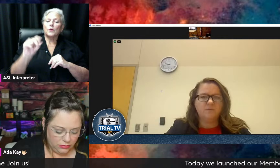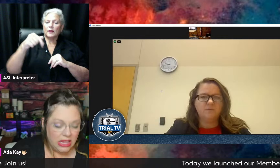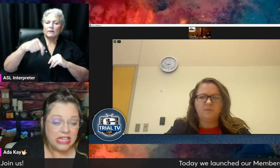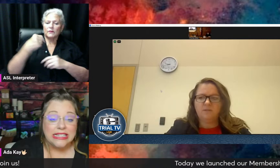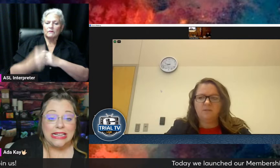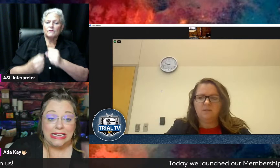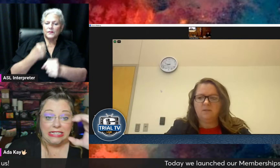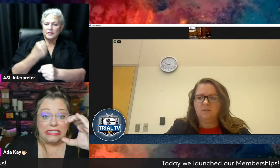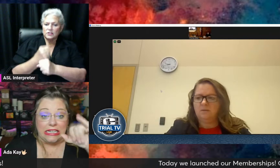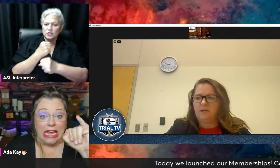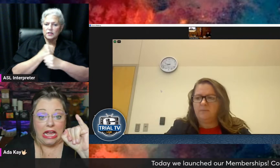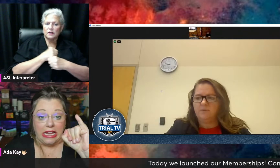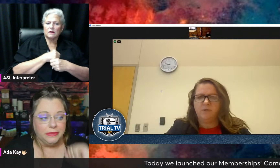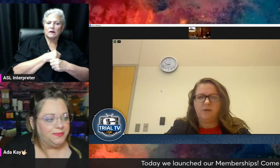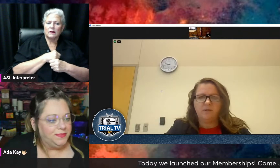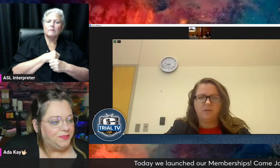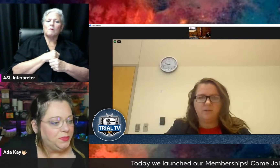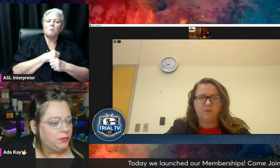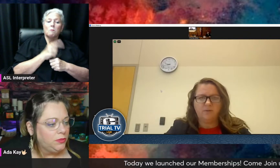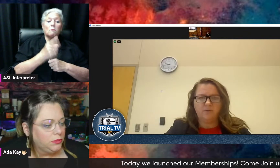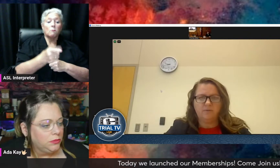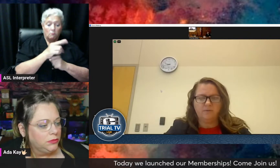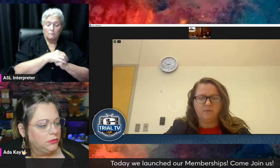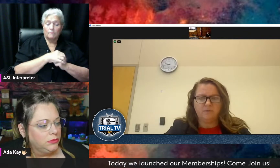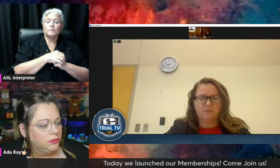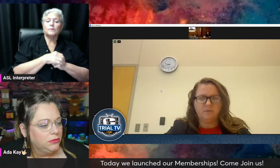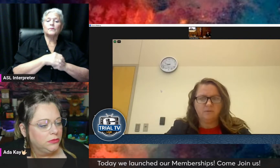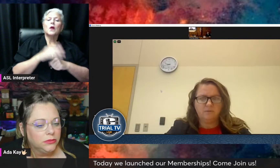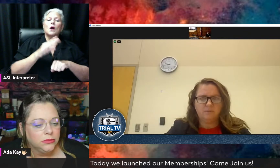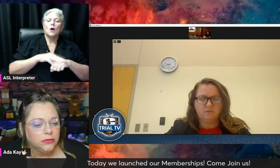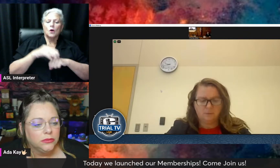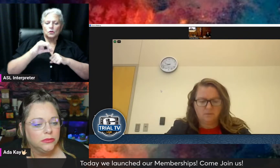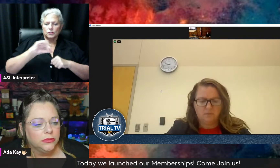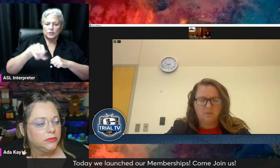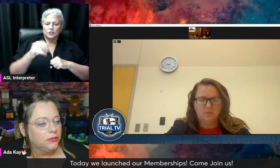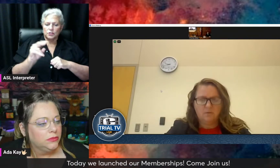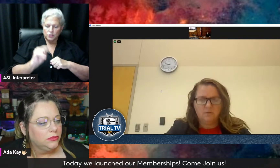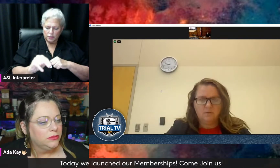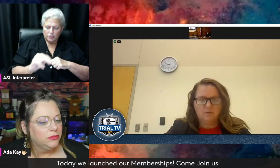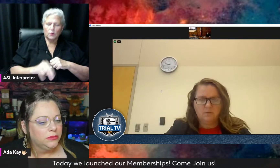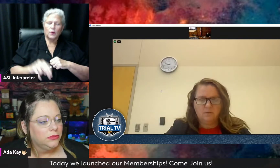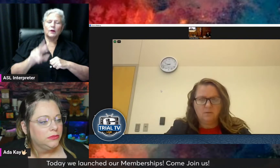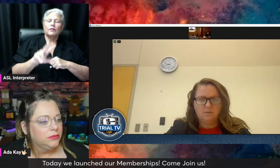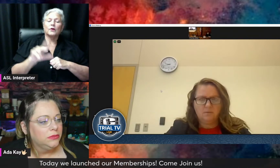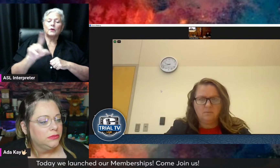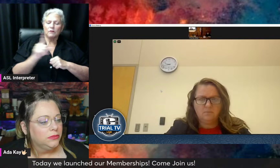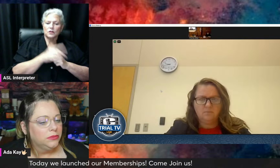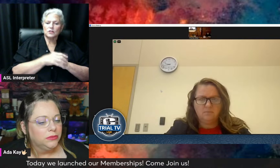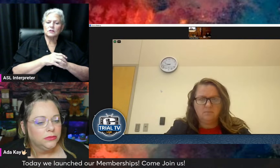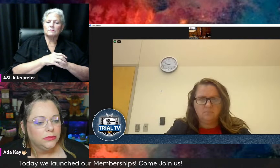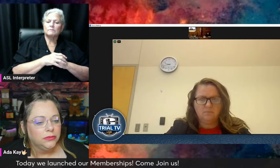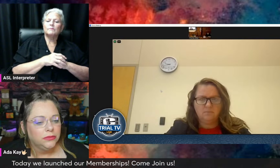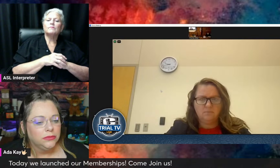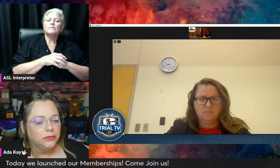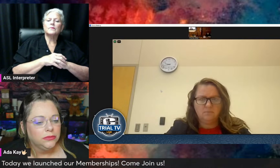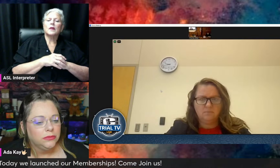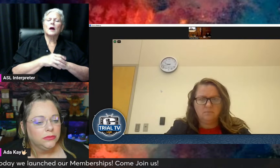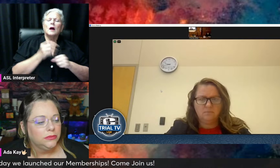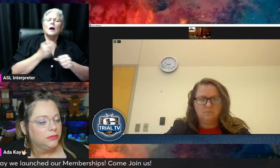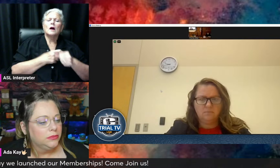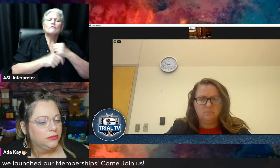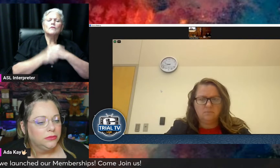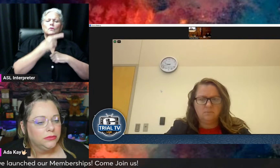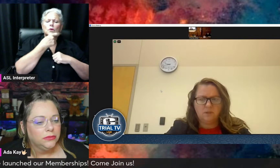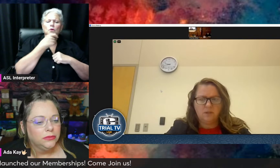Yes, it was received into the CI. laboratory on January 31st. Okay. From whom was that specimen